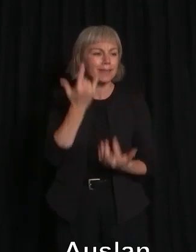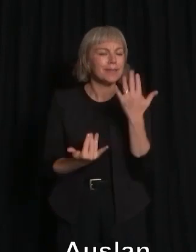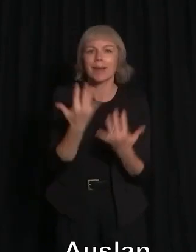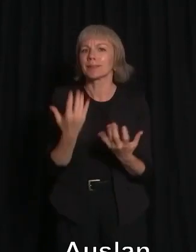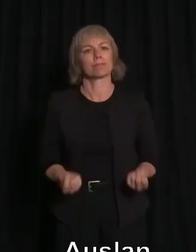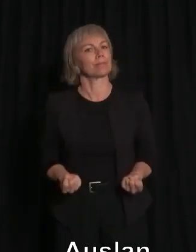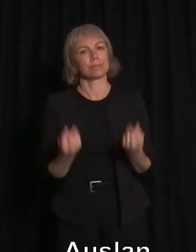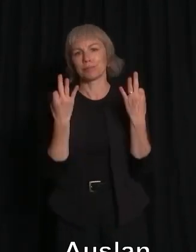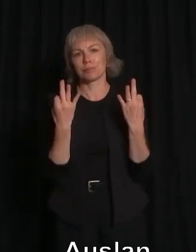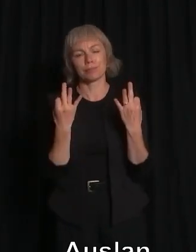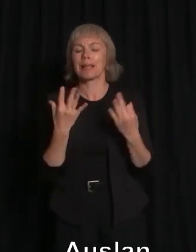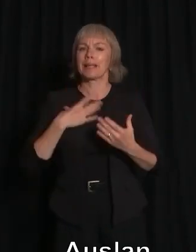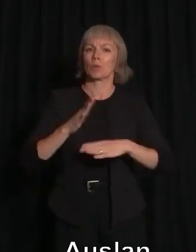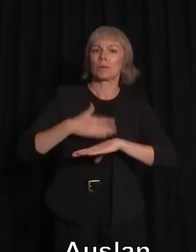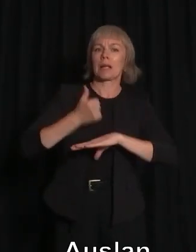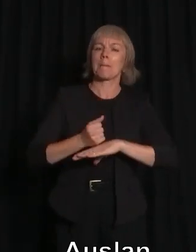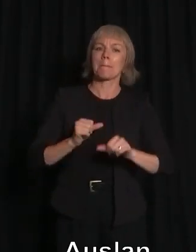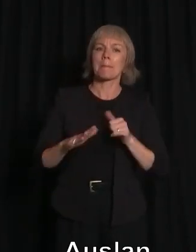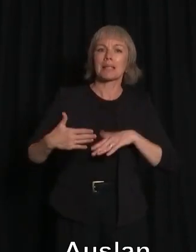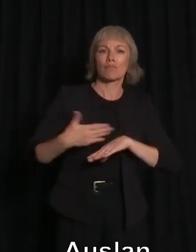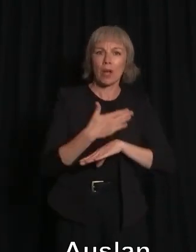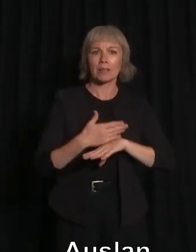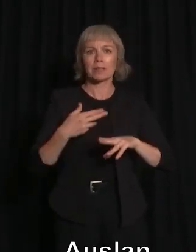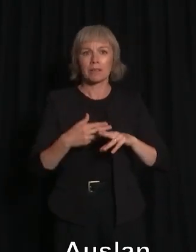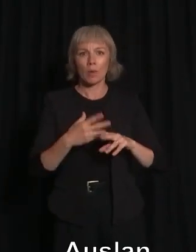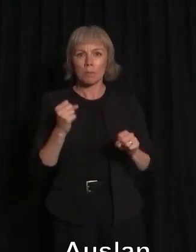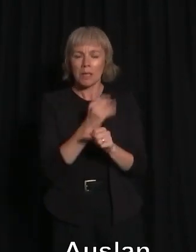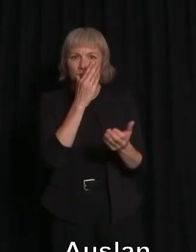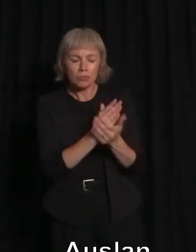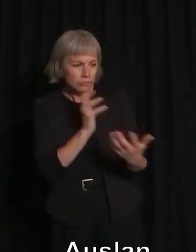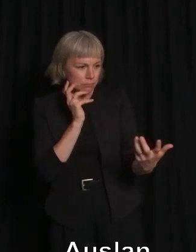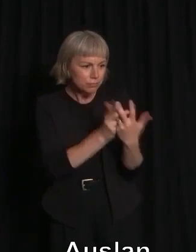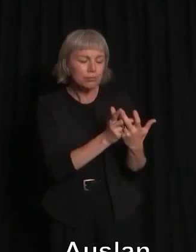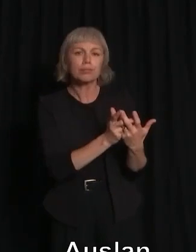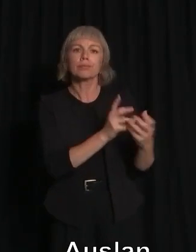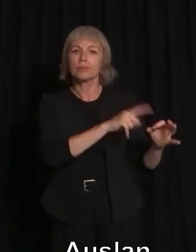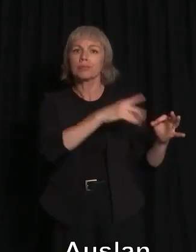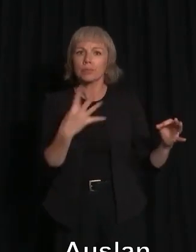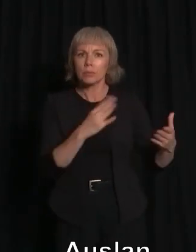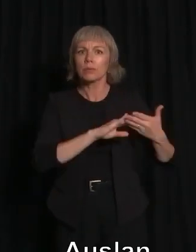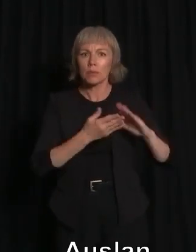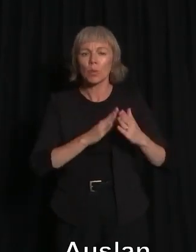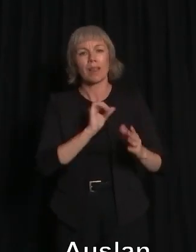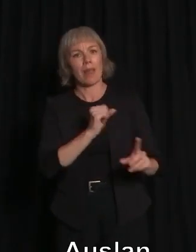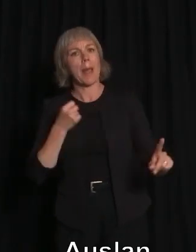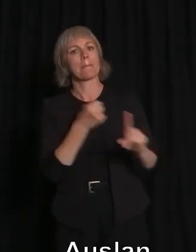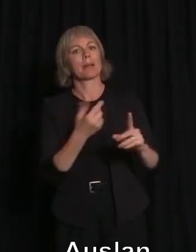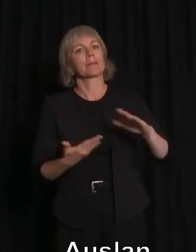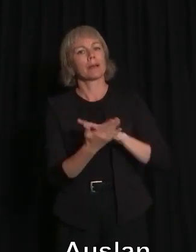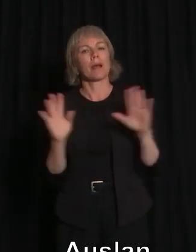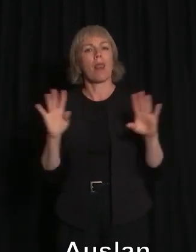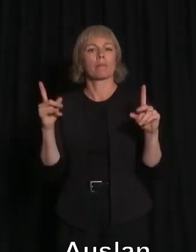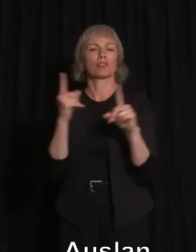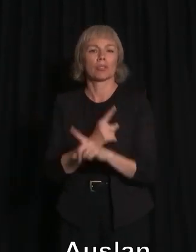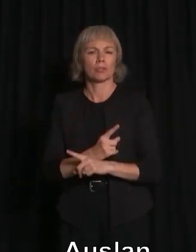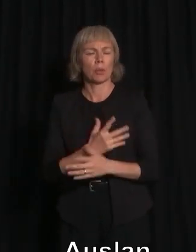for developing best practices for LGBTIQ+ persons. Issues related to climate change is of